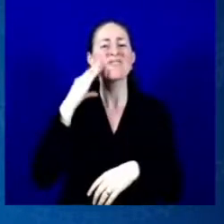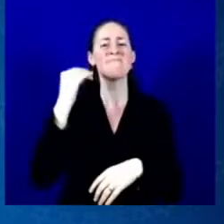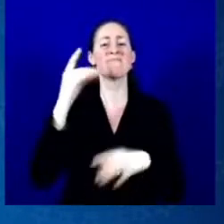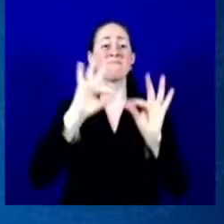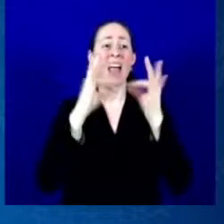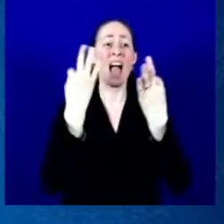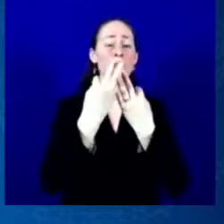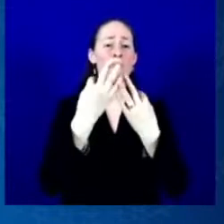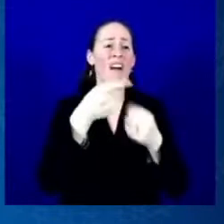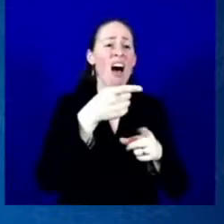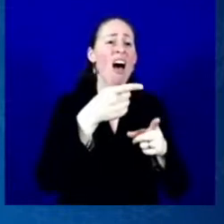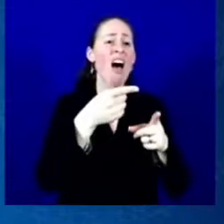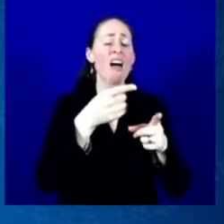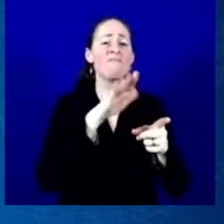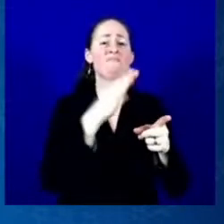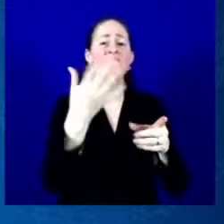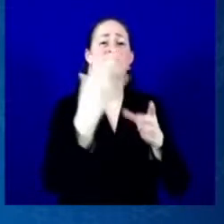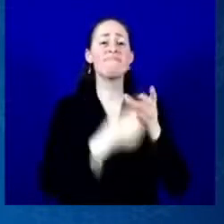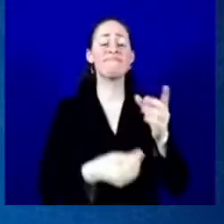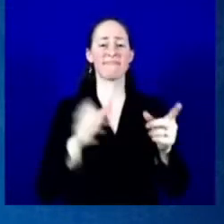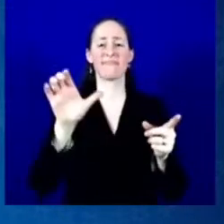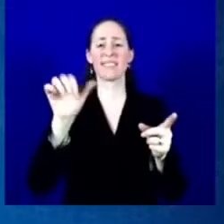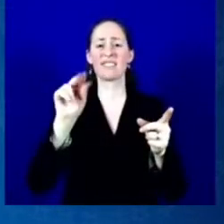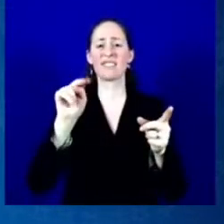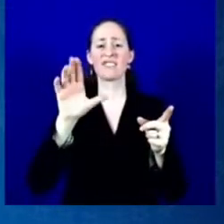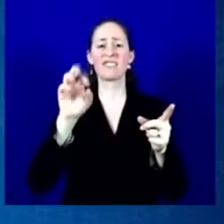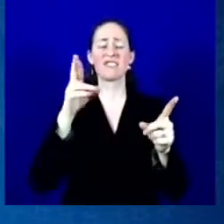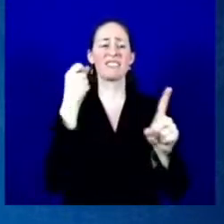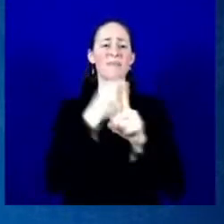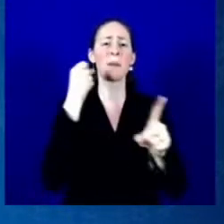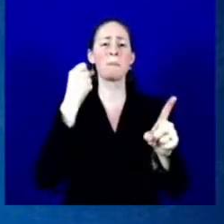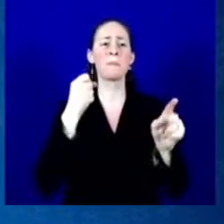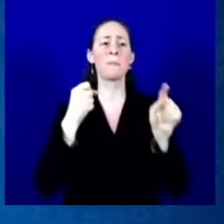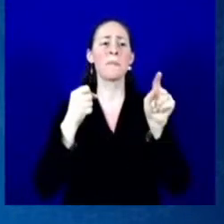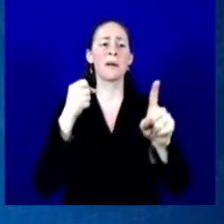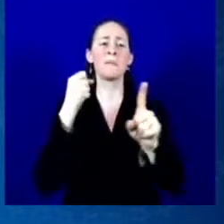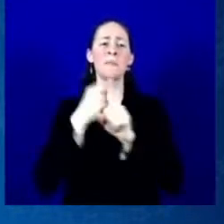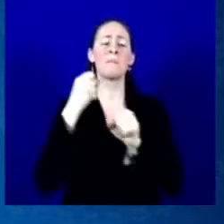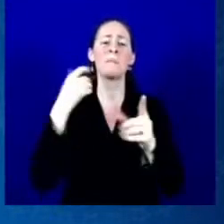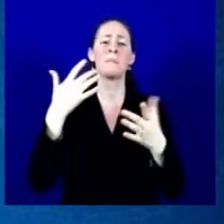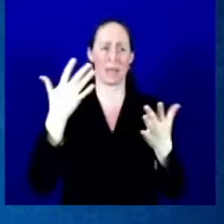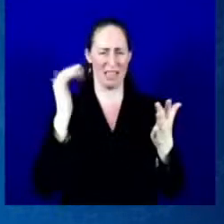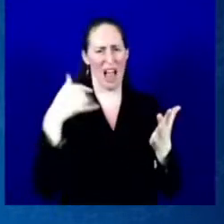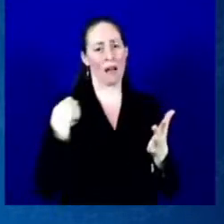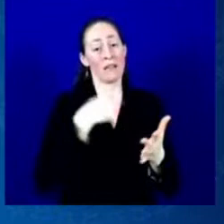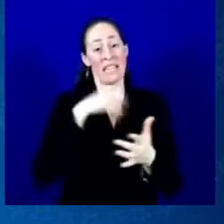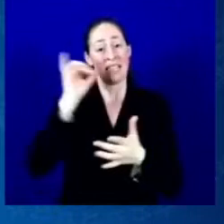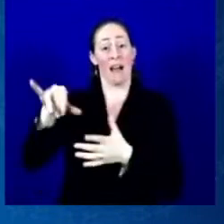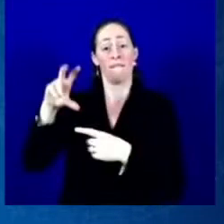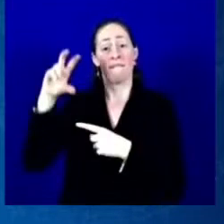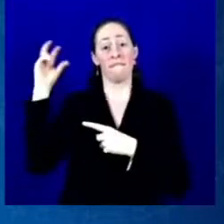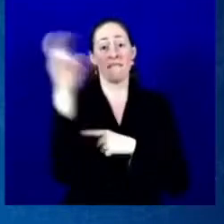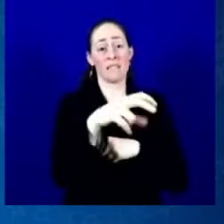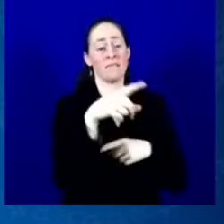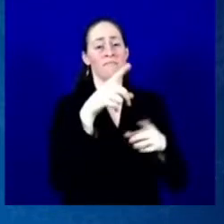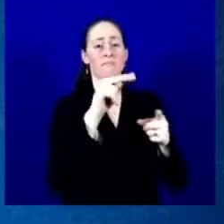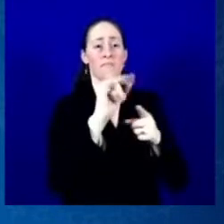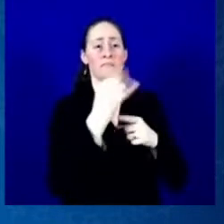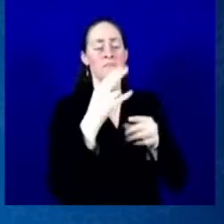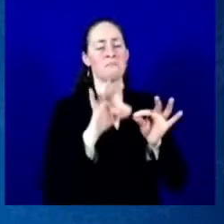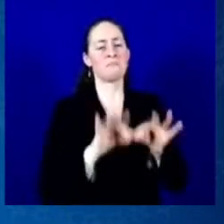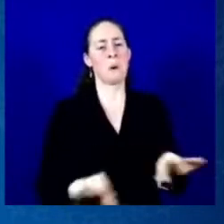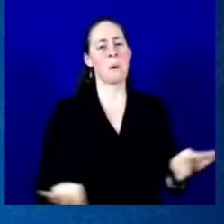I can think of no more worthy investment. I know of nothing that is more bipartisan.